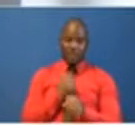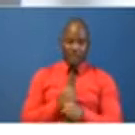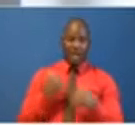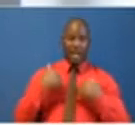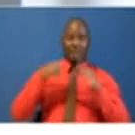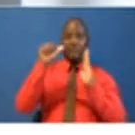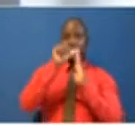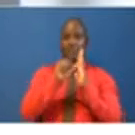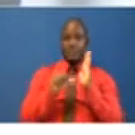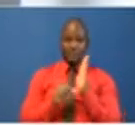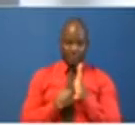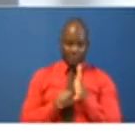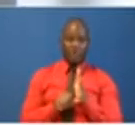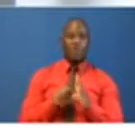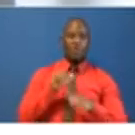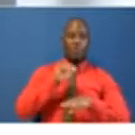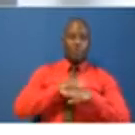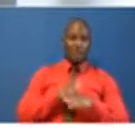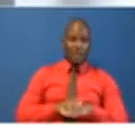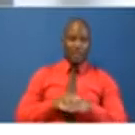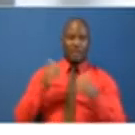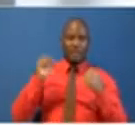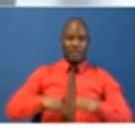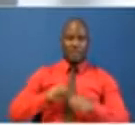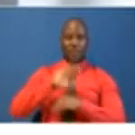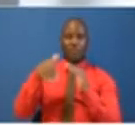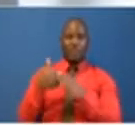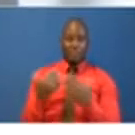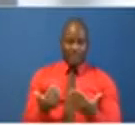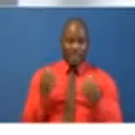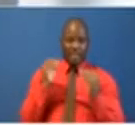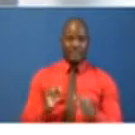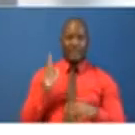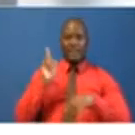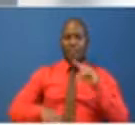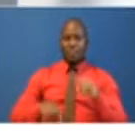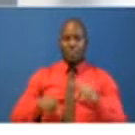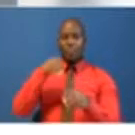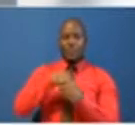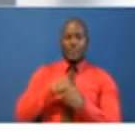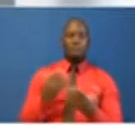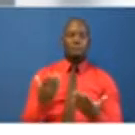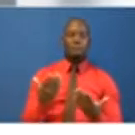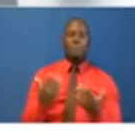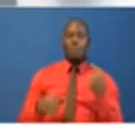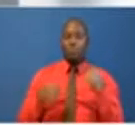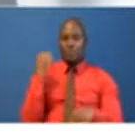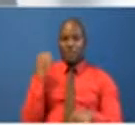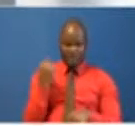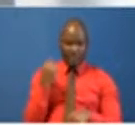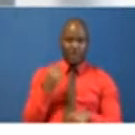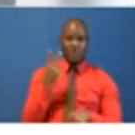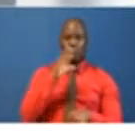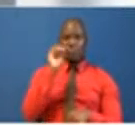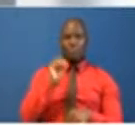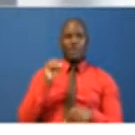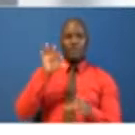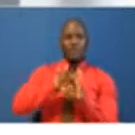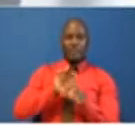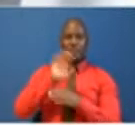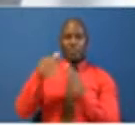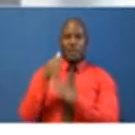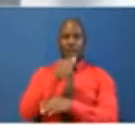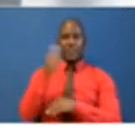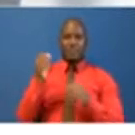an agenda put it on the table do not be afraid it doesn't matter whether you end up just winning uh you know two percent of the vote and so